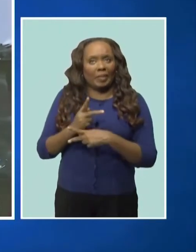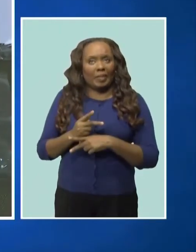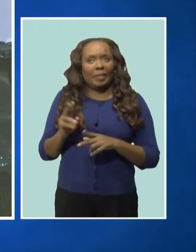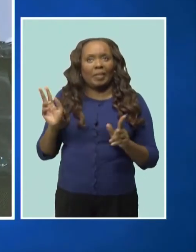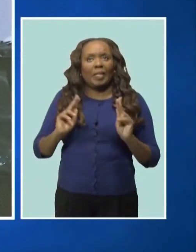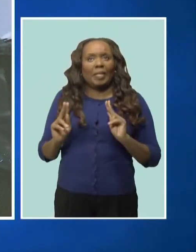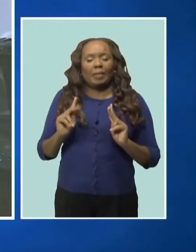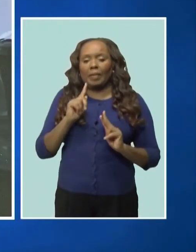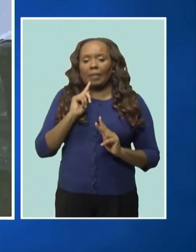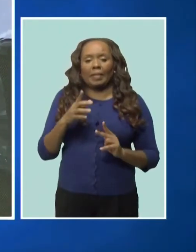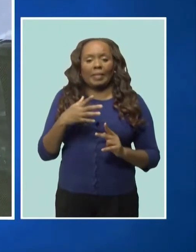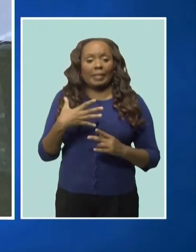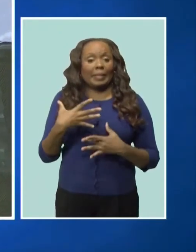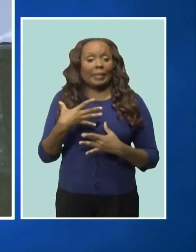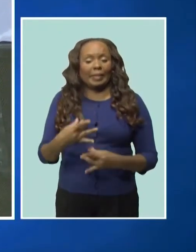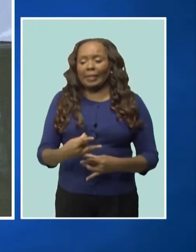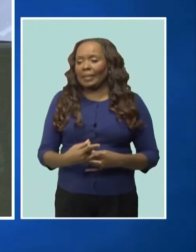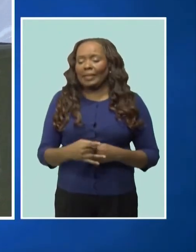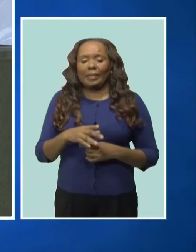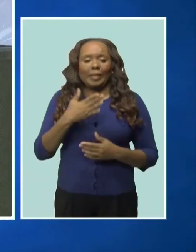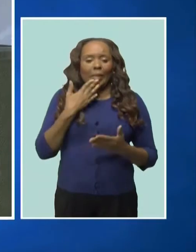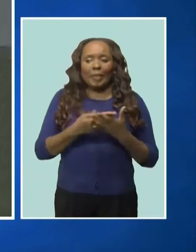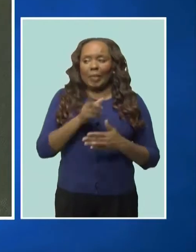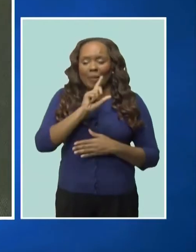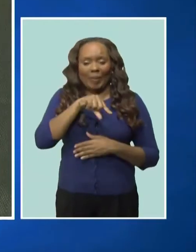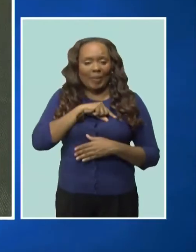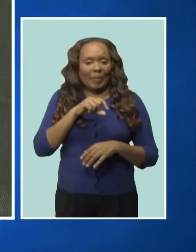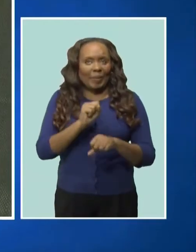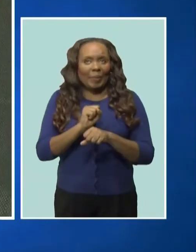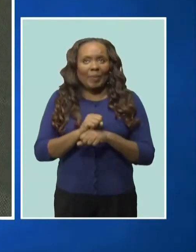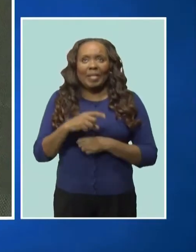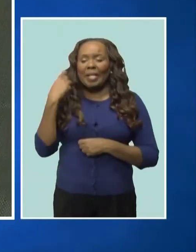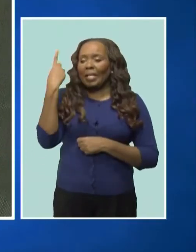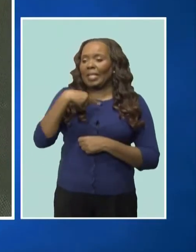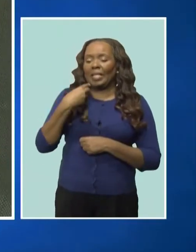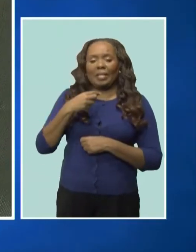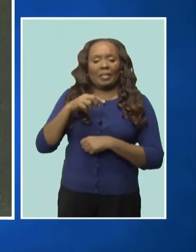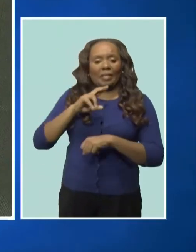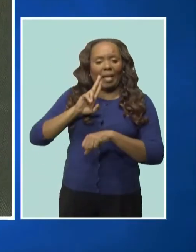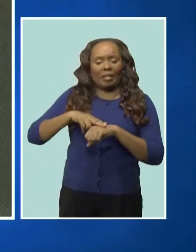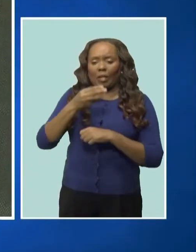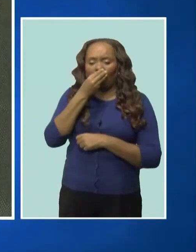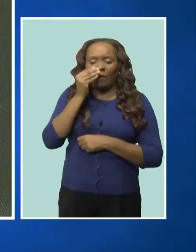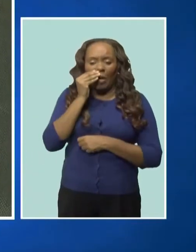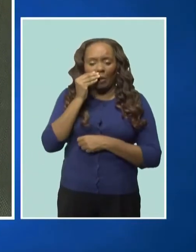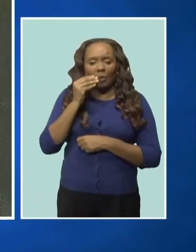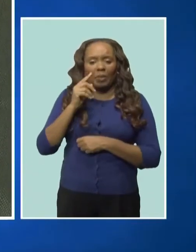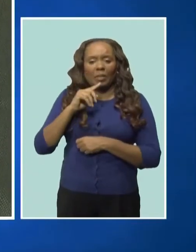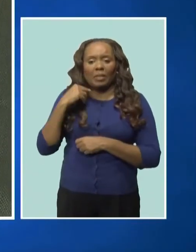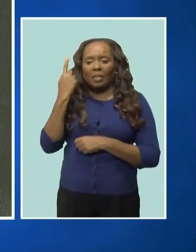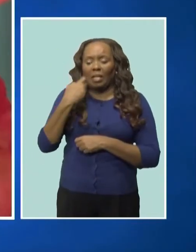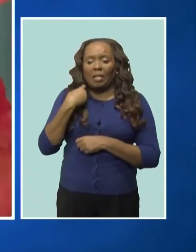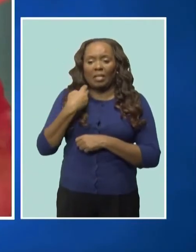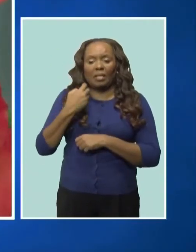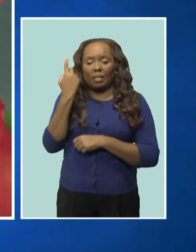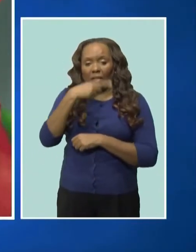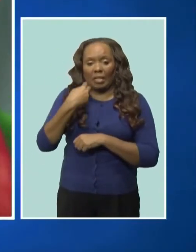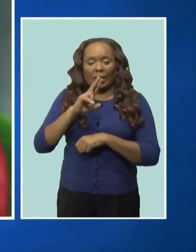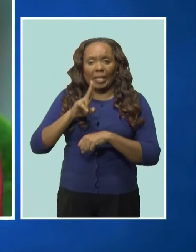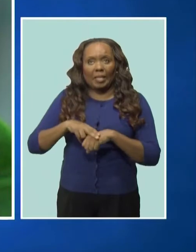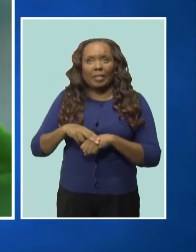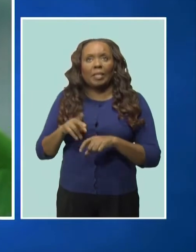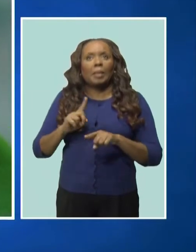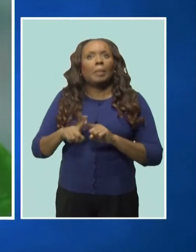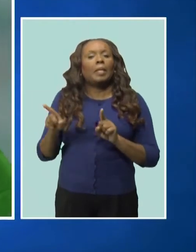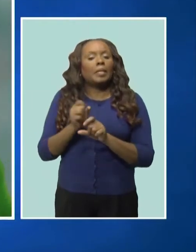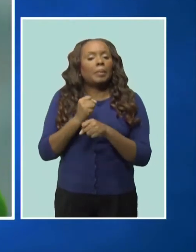enthused about the quality of the work that they can see there. That it looks very natural, the flowers look very natural, but they're all made from fondant, so they love what they're